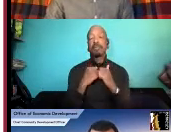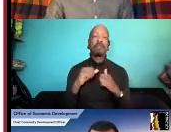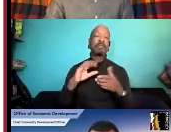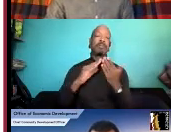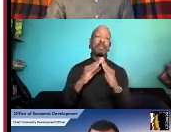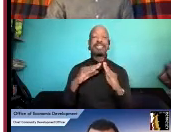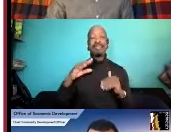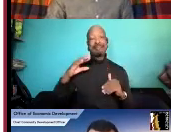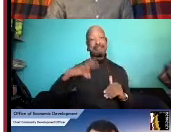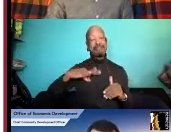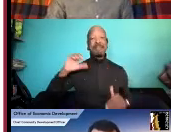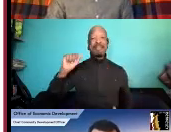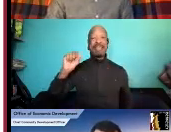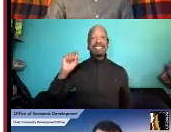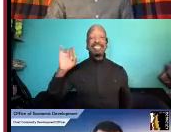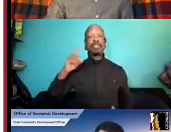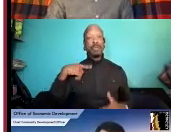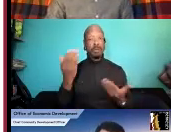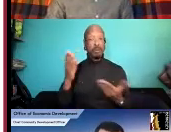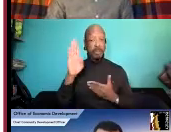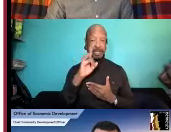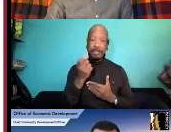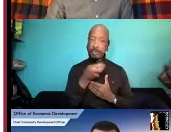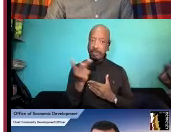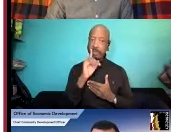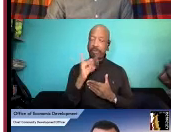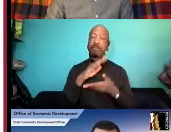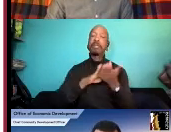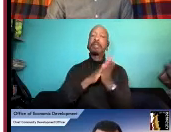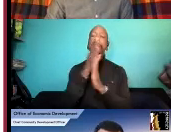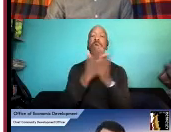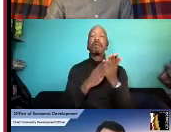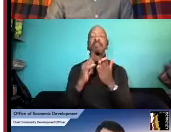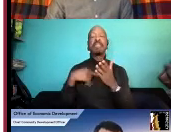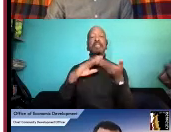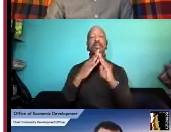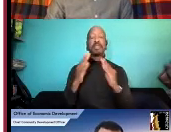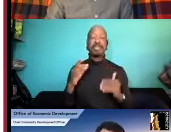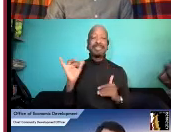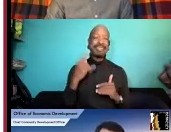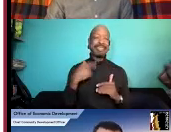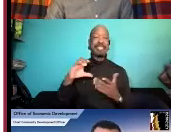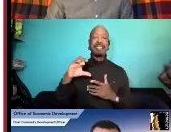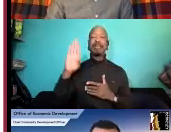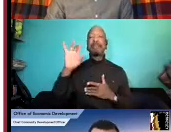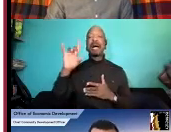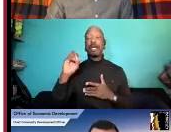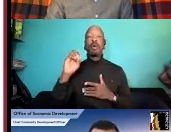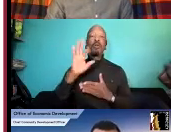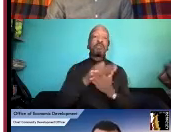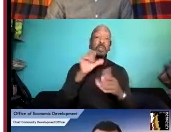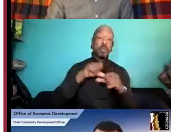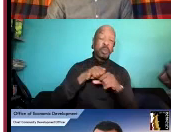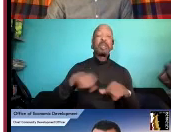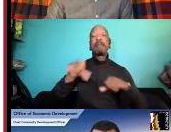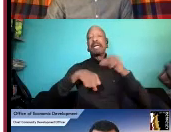in Berkeley, there's a number of worker-owned cooperatives that have become part of the community fabric, like the Cheese Board Collective, Biofuel Oasis, Missing Link Bicycle